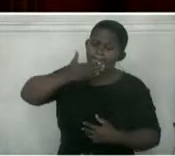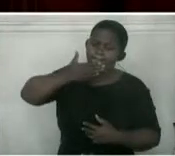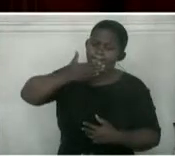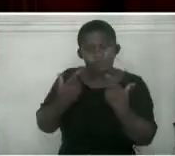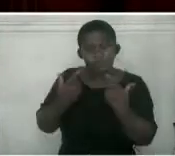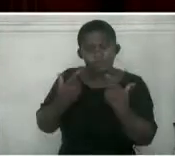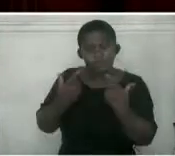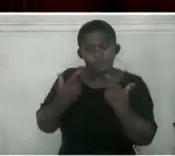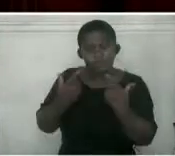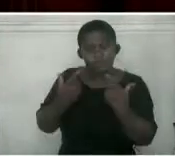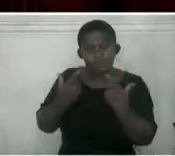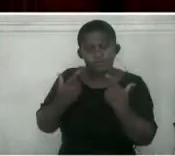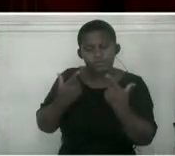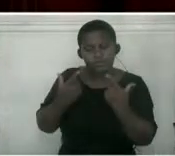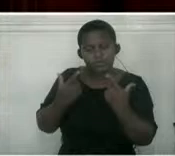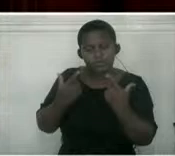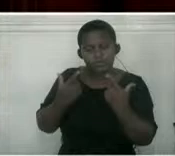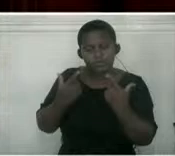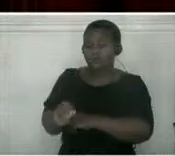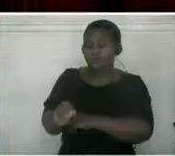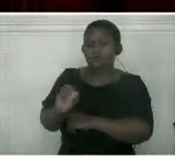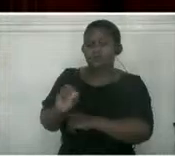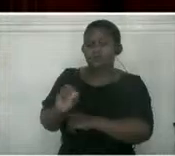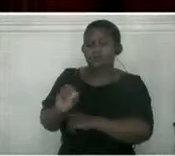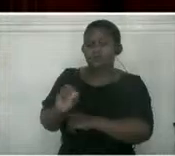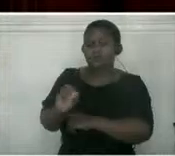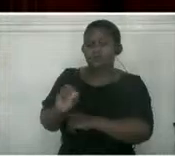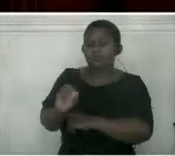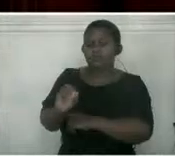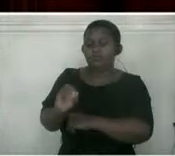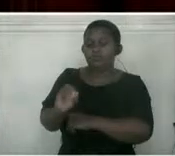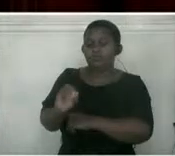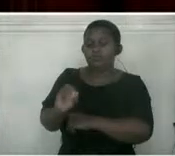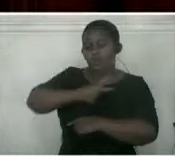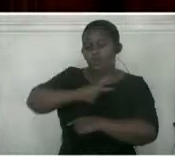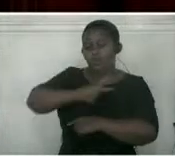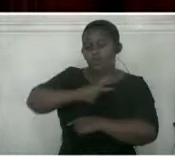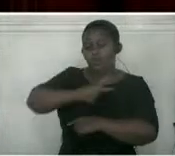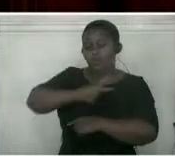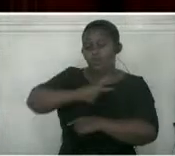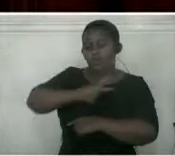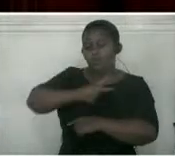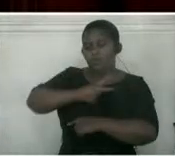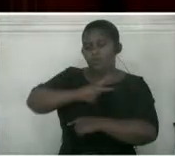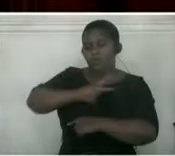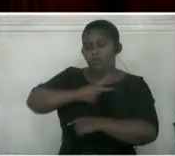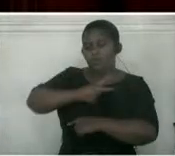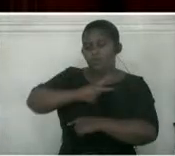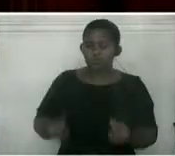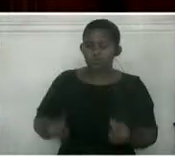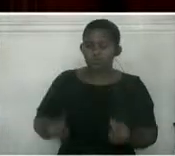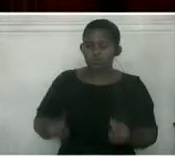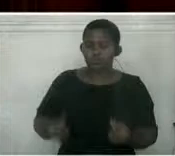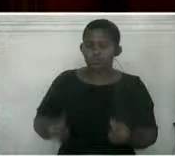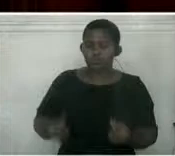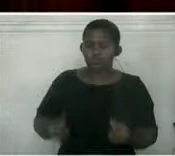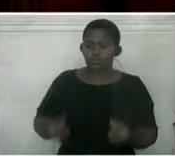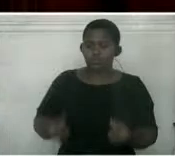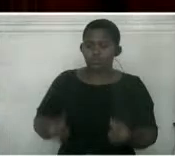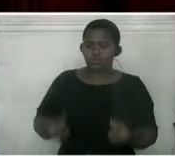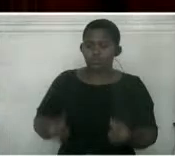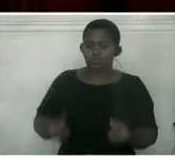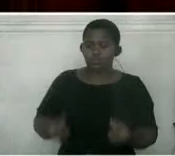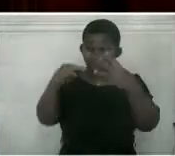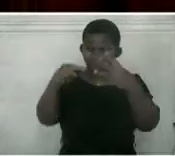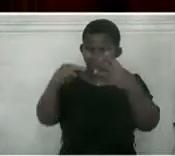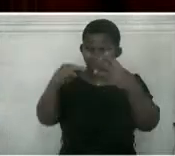professionals. In 2020, the provincial administration embarked on skills audit project